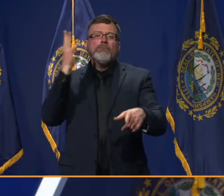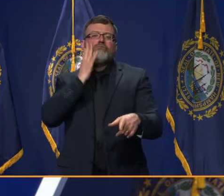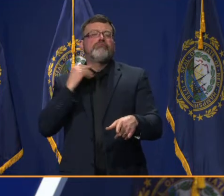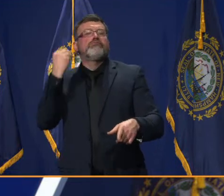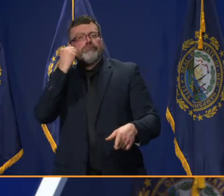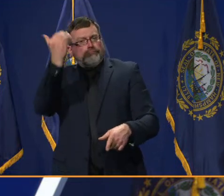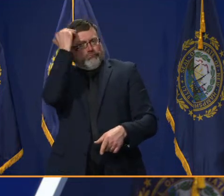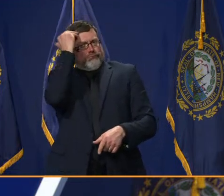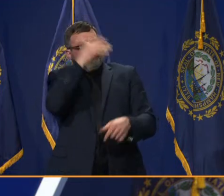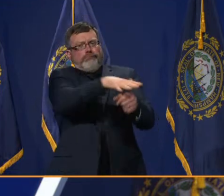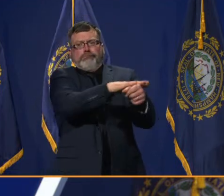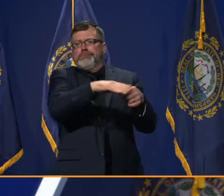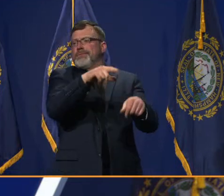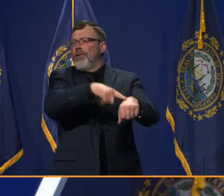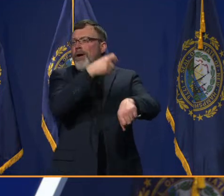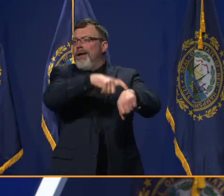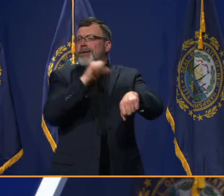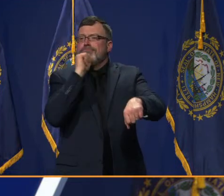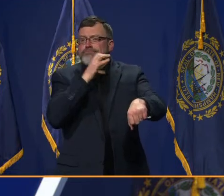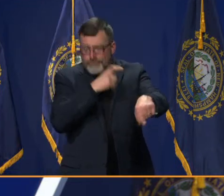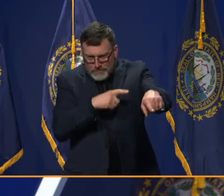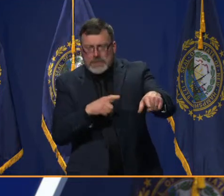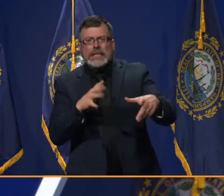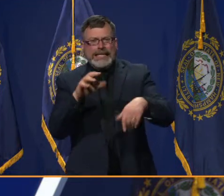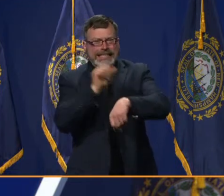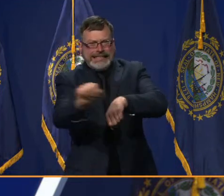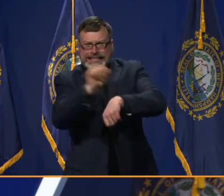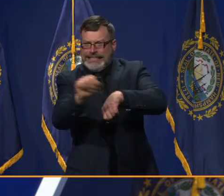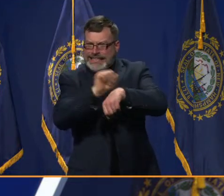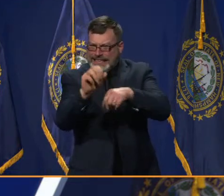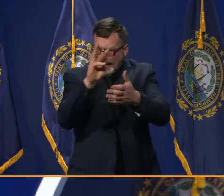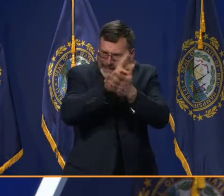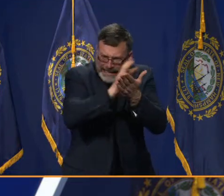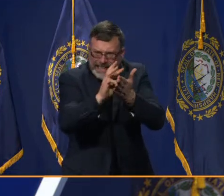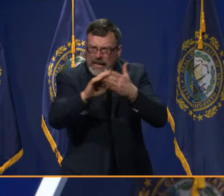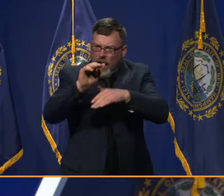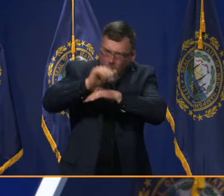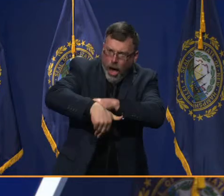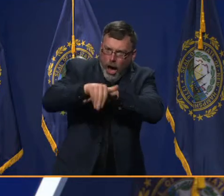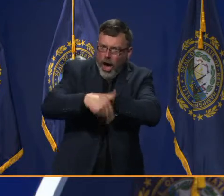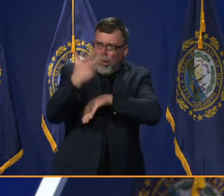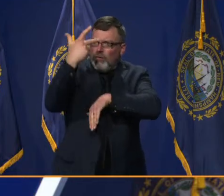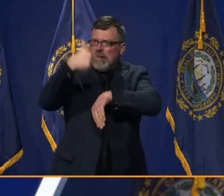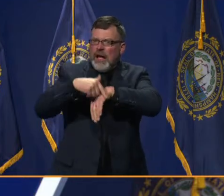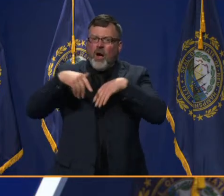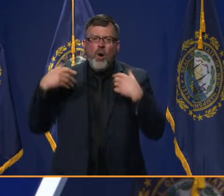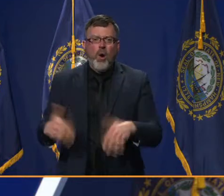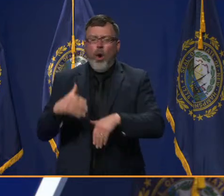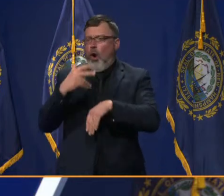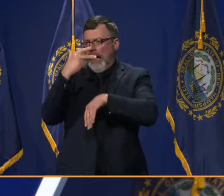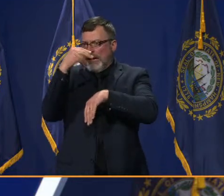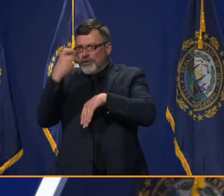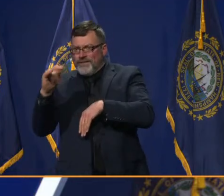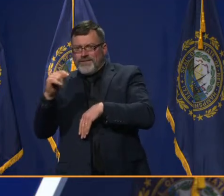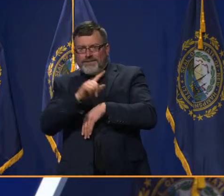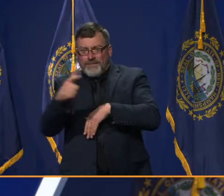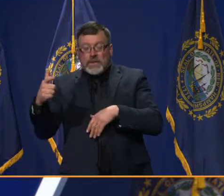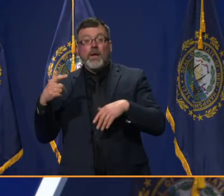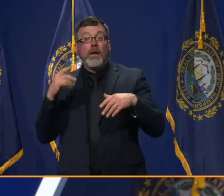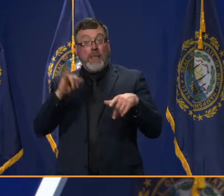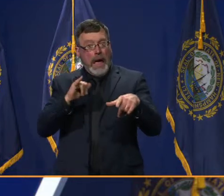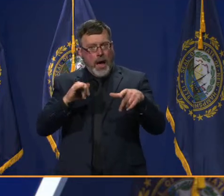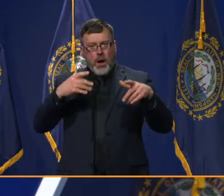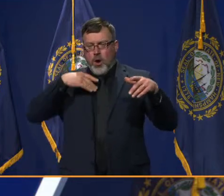over 8 hours a day, 4 to 6 days a week. And that meant living in respite housing to avoid infecting her husband and their 2-year-old